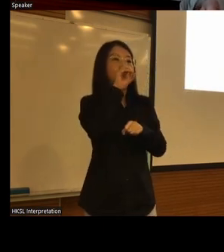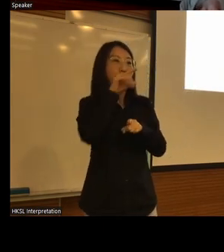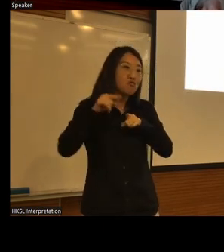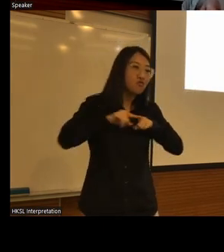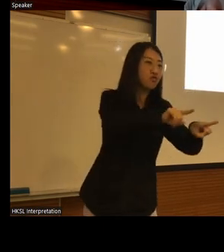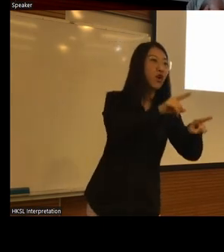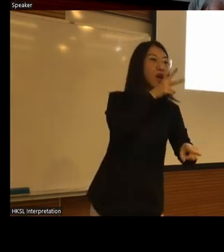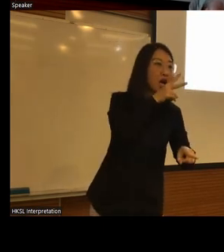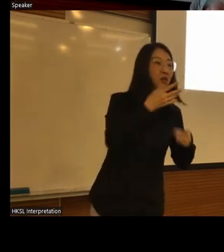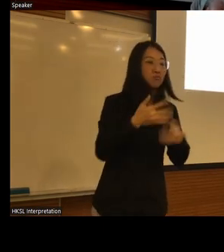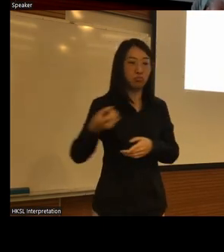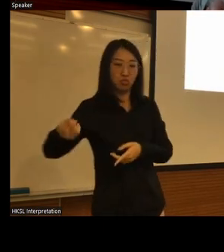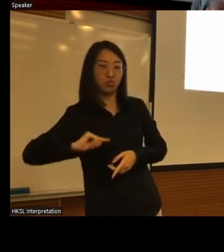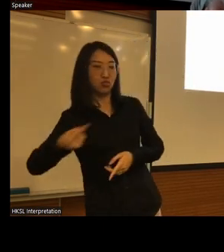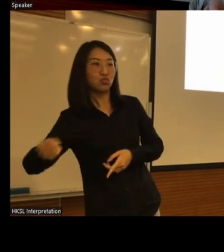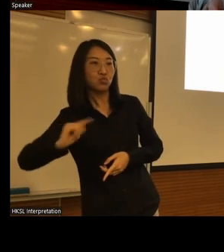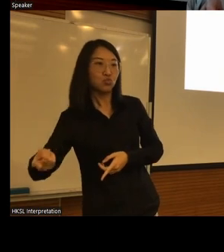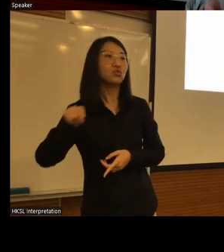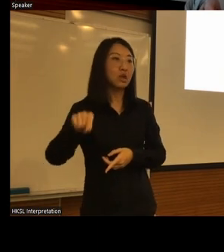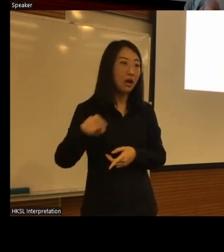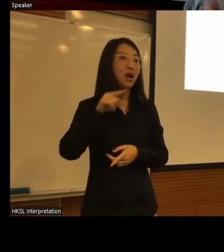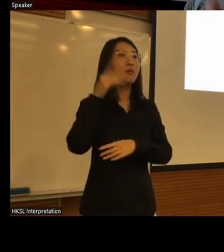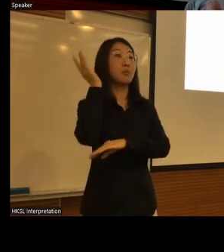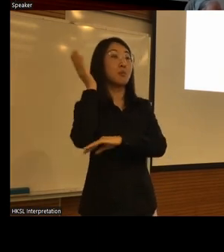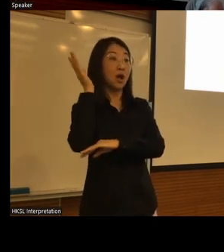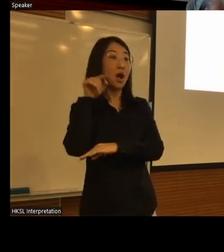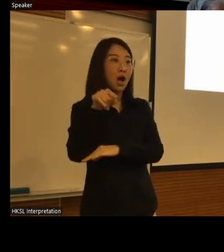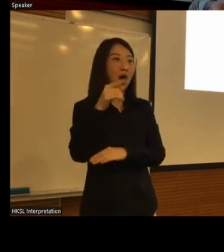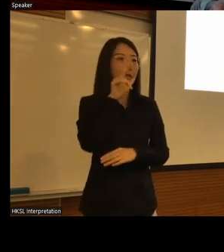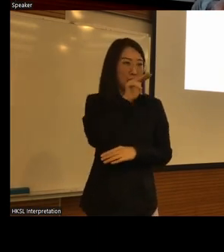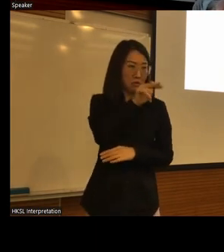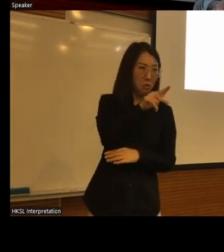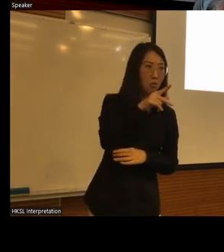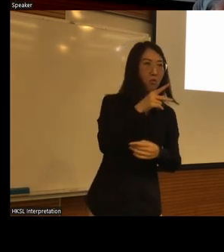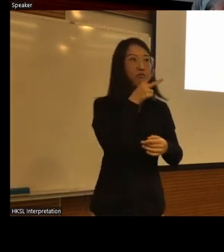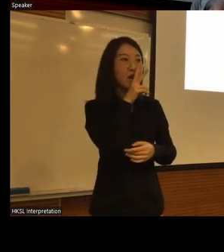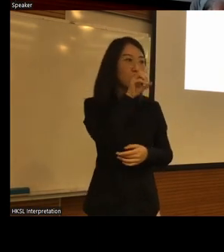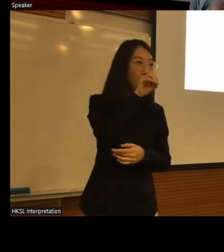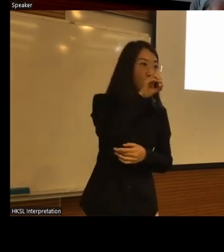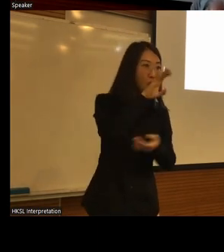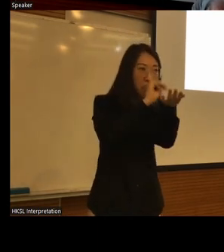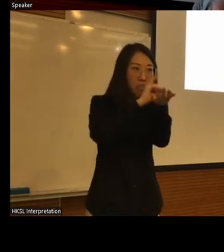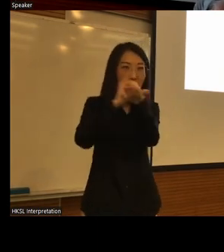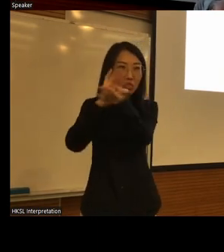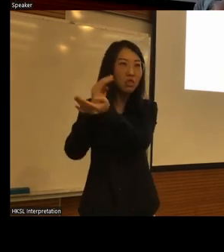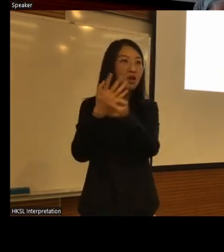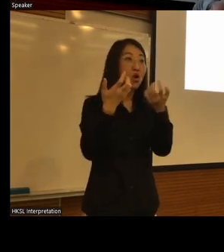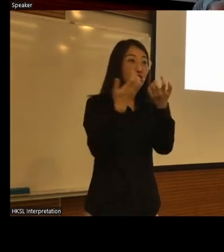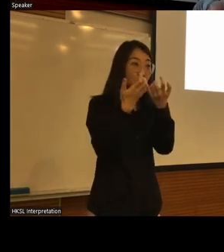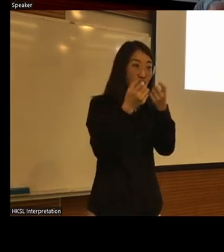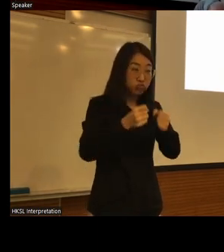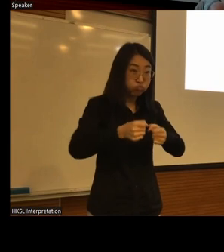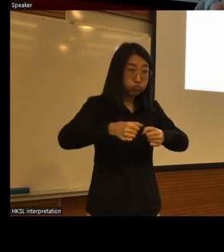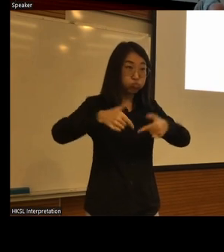consecutive, and when making presentations. And you could see that the number of errors and infelicities rose sharply when you